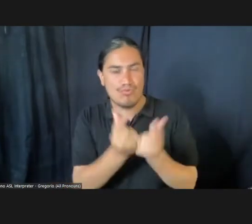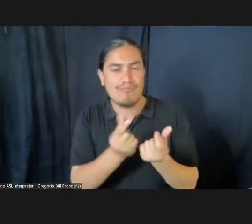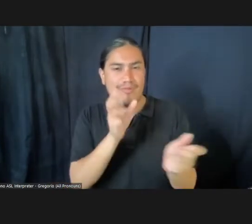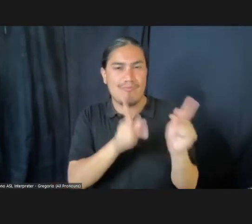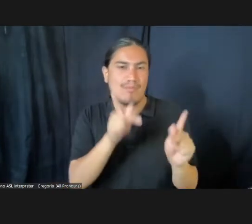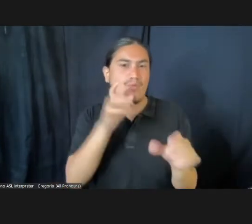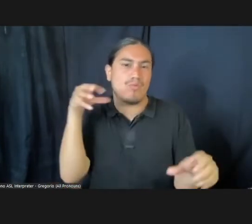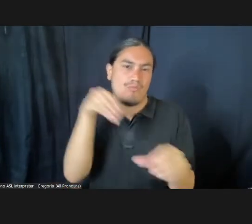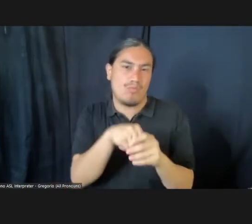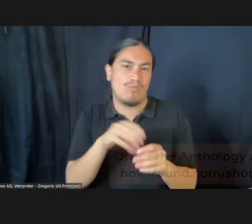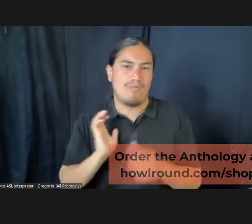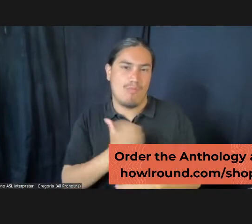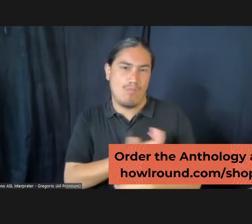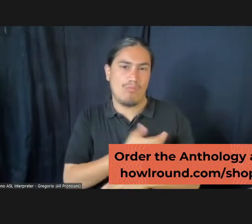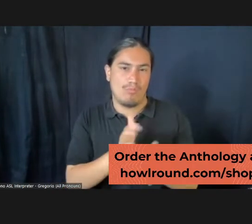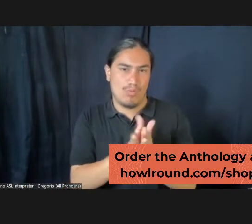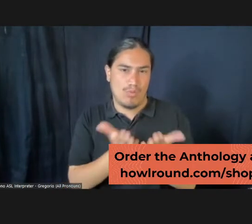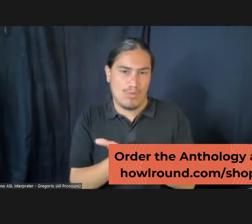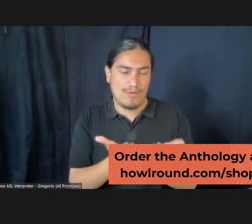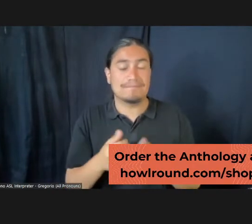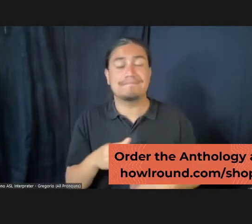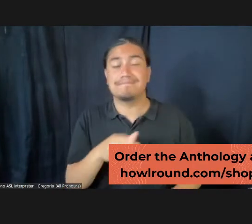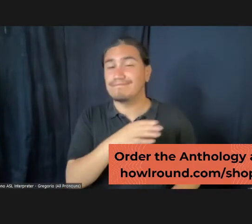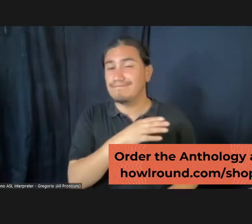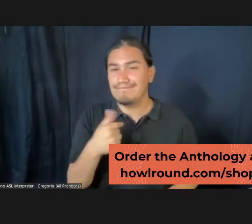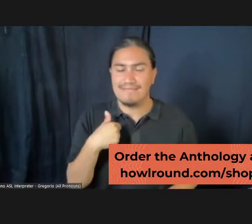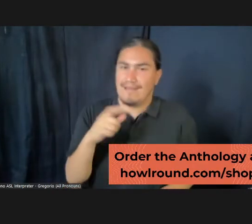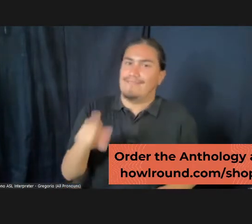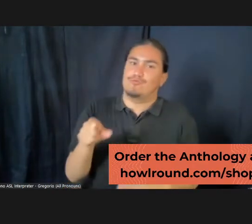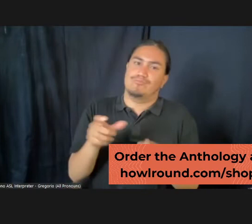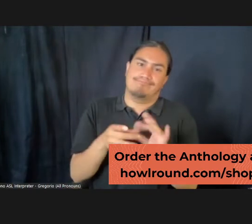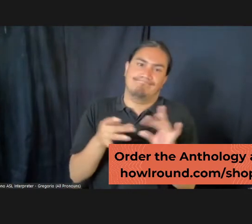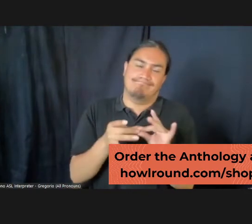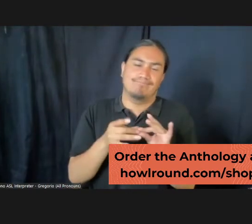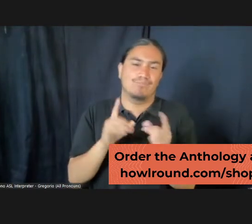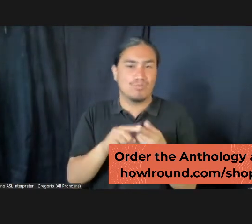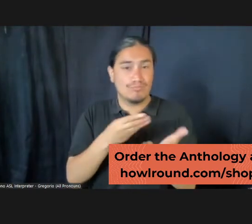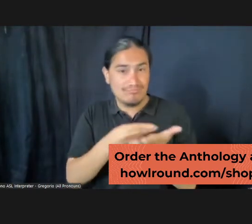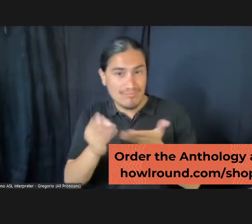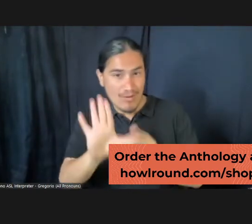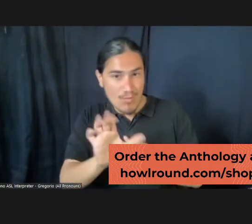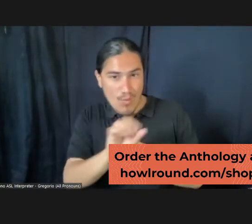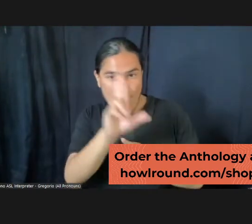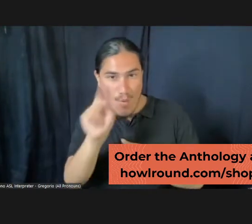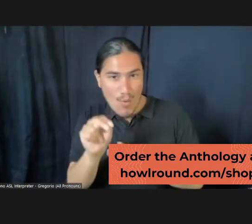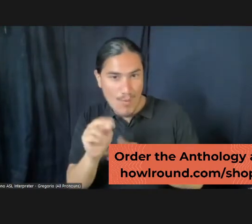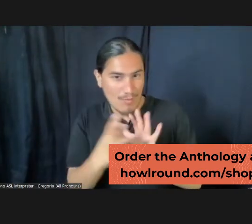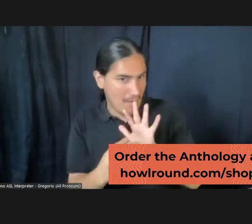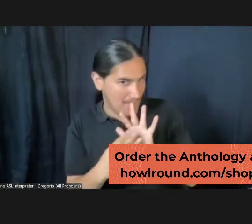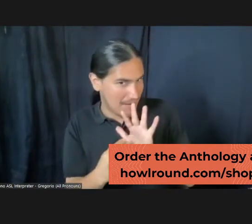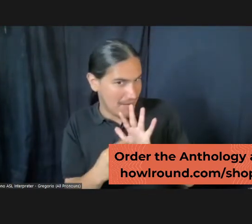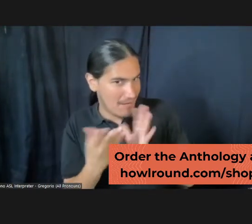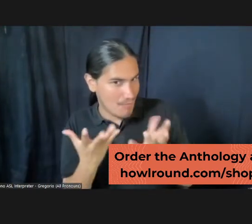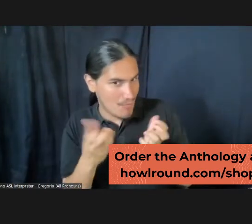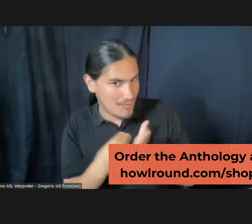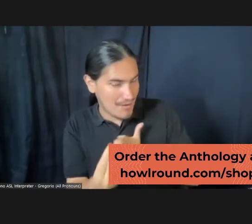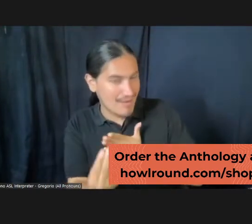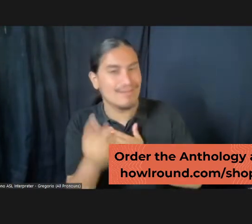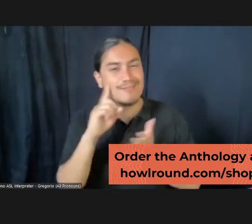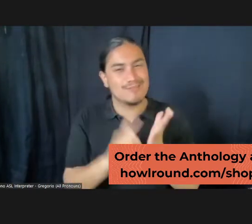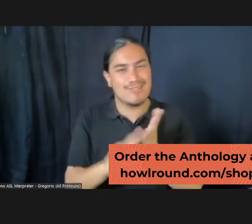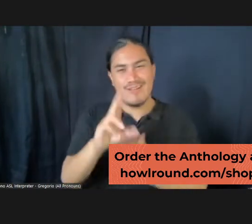book. And I must say here that to buy your own copy of the anthology, check out